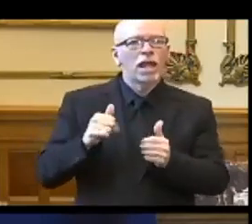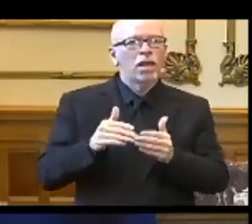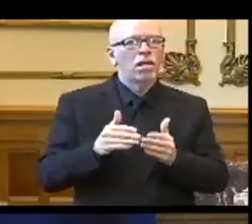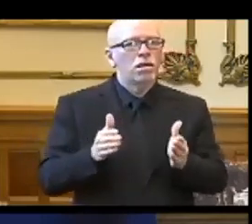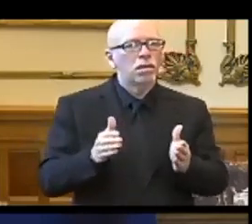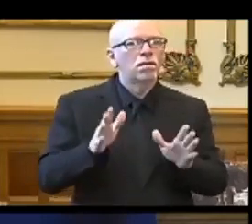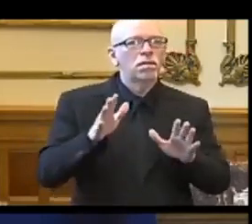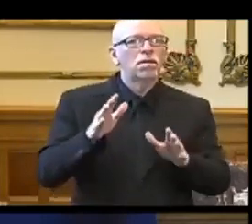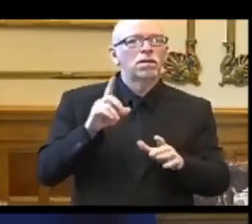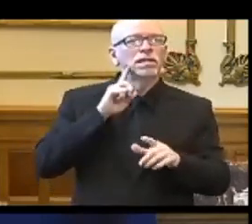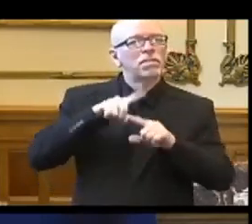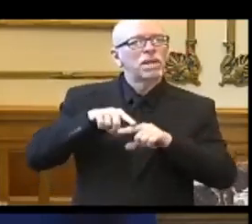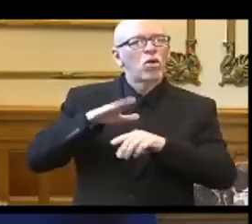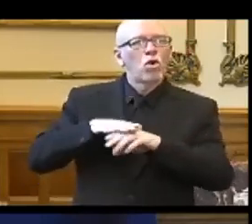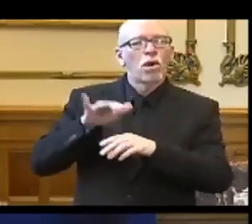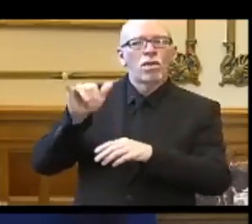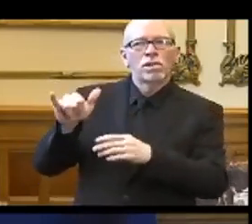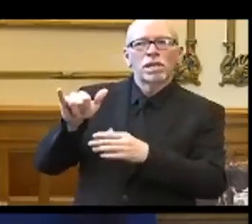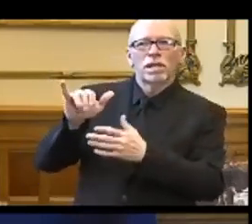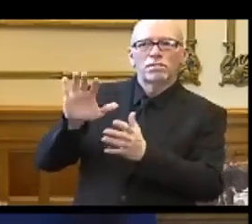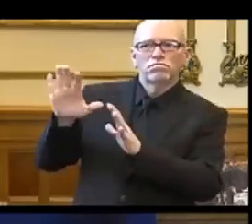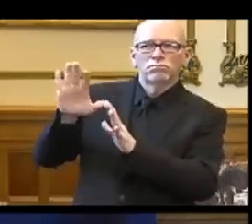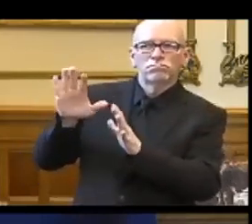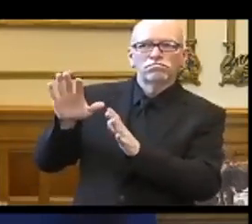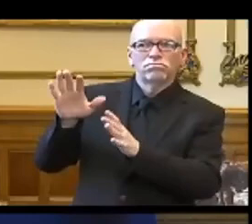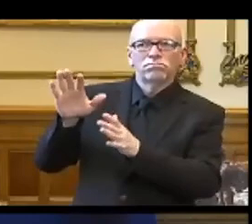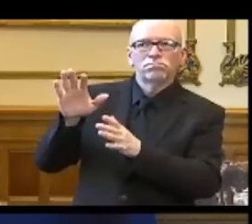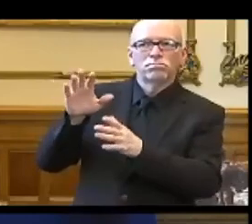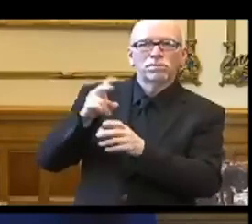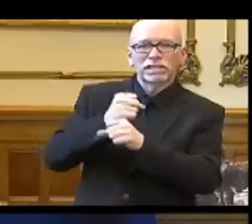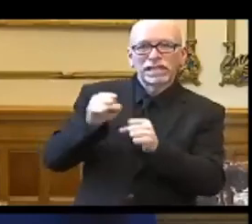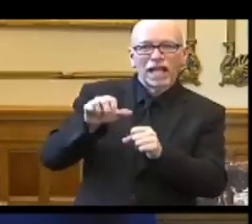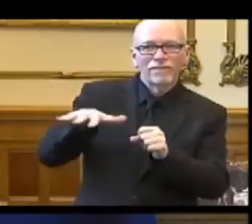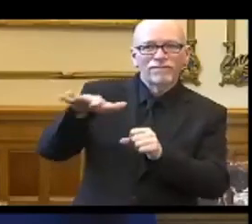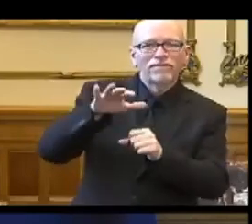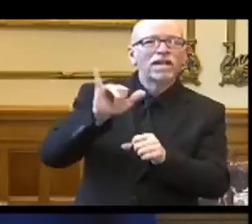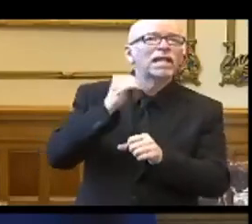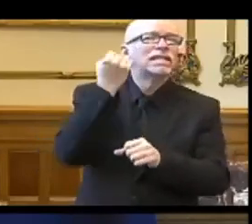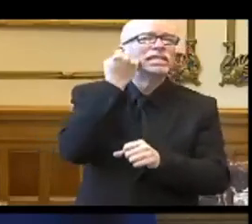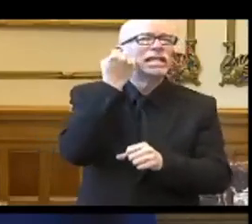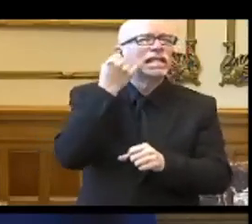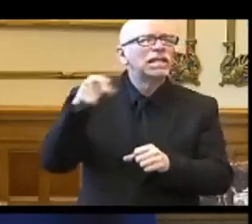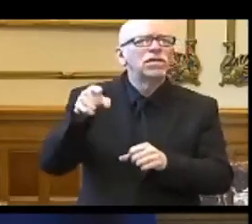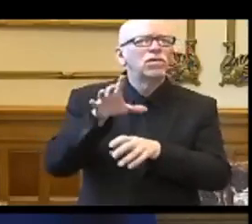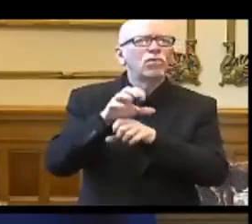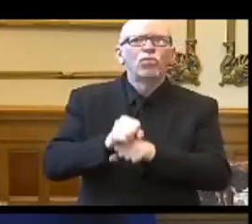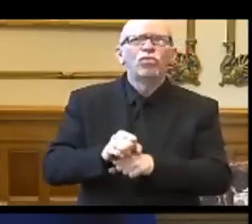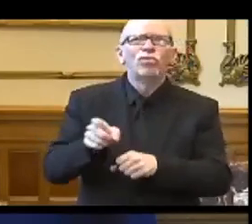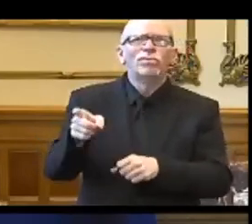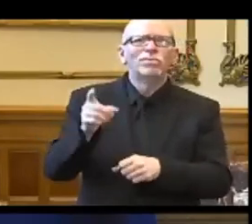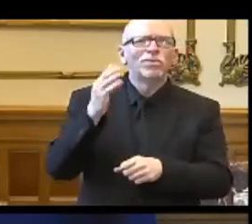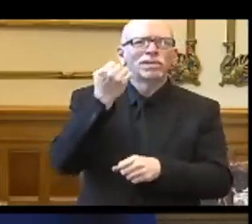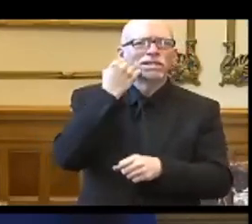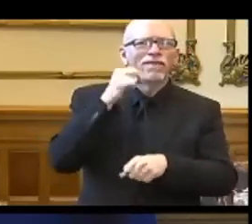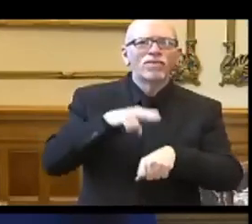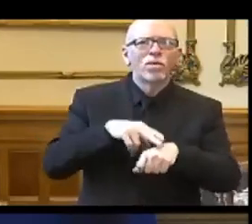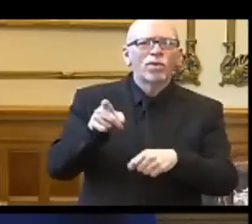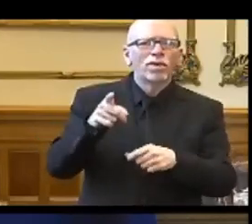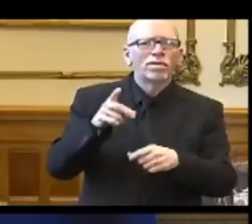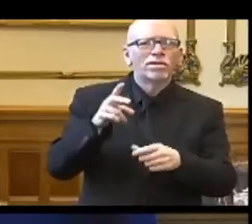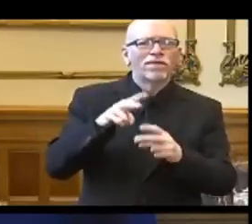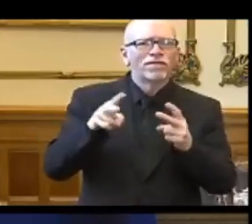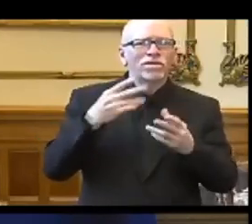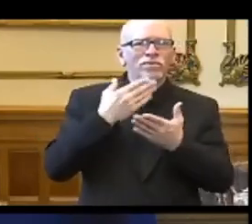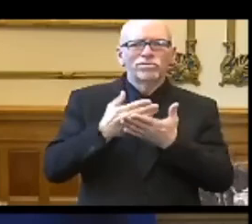to a sector that is very safe. Dentists are used to being good on the